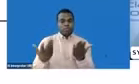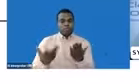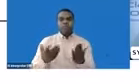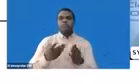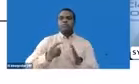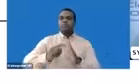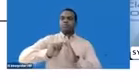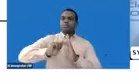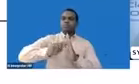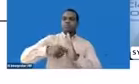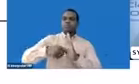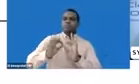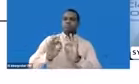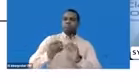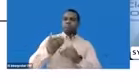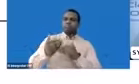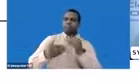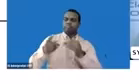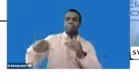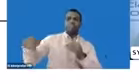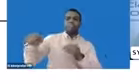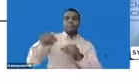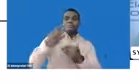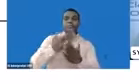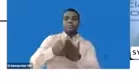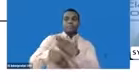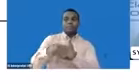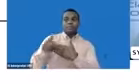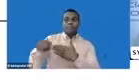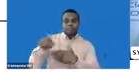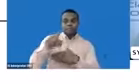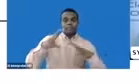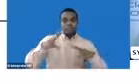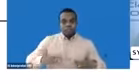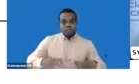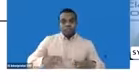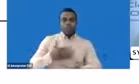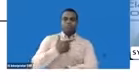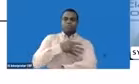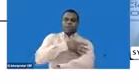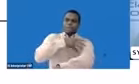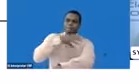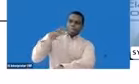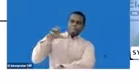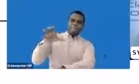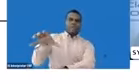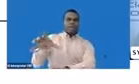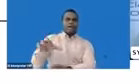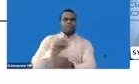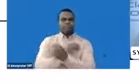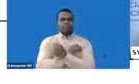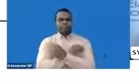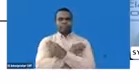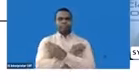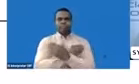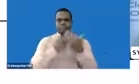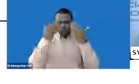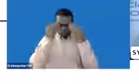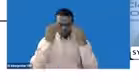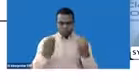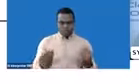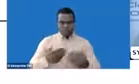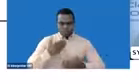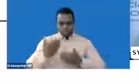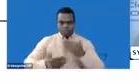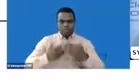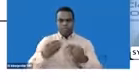problems. And you can expect from this document to have a structured description of course material, lessons,